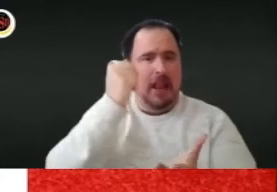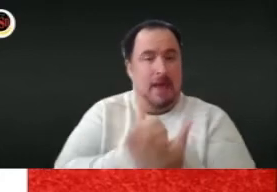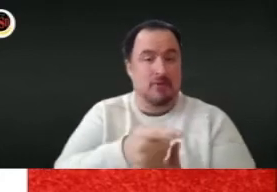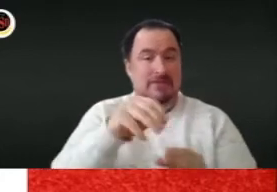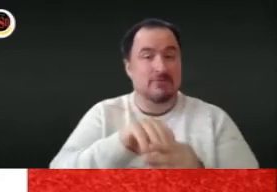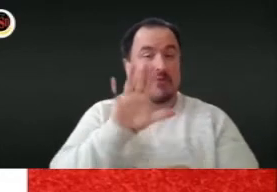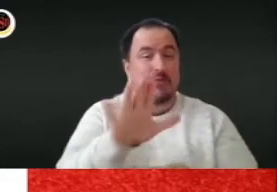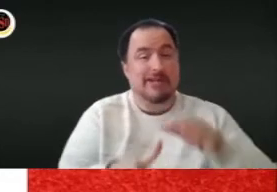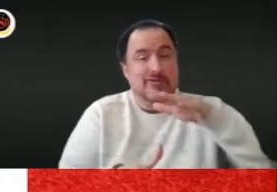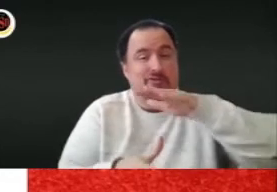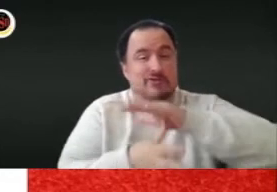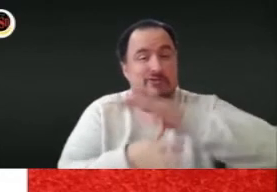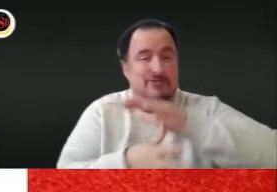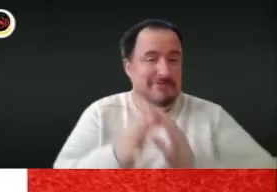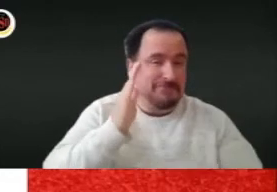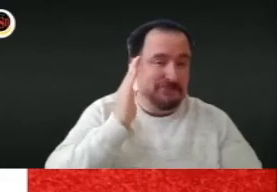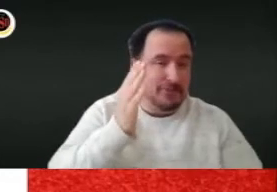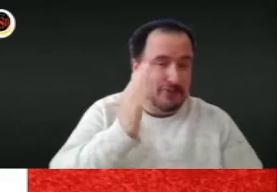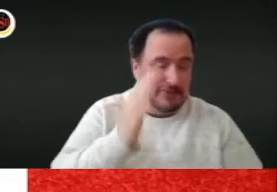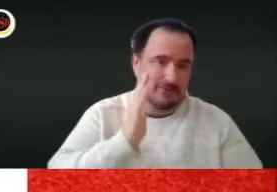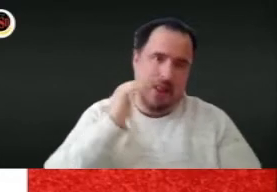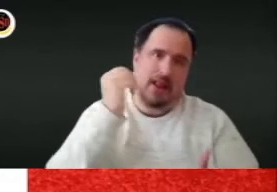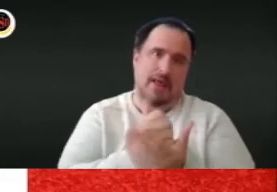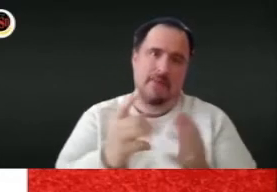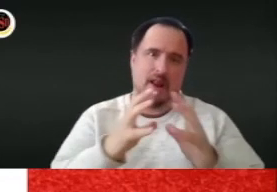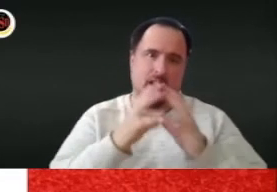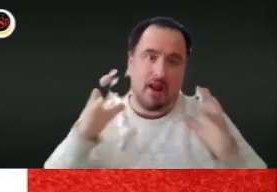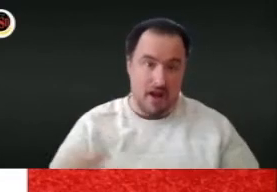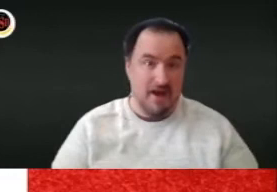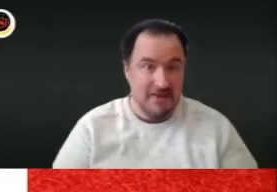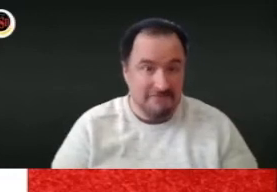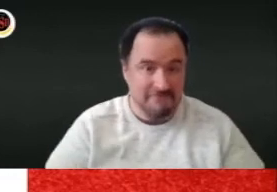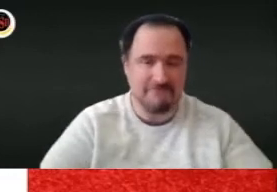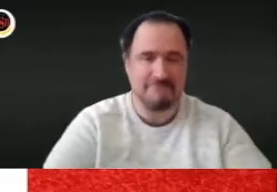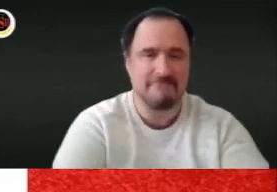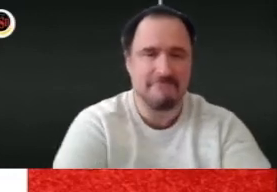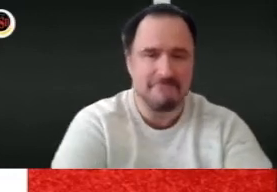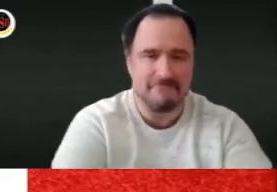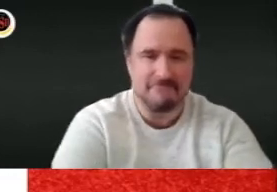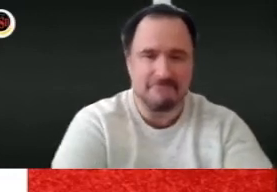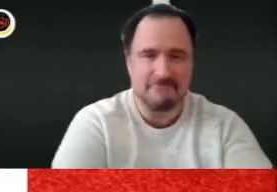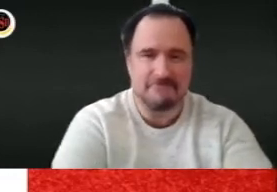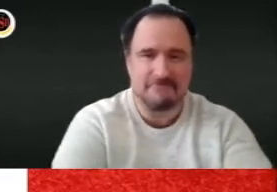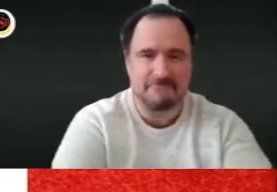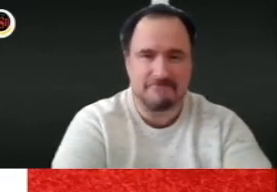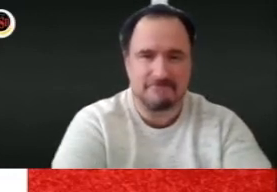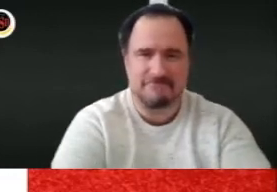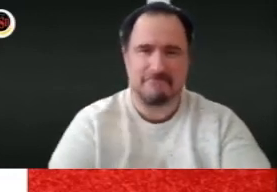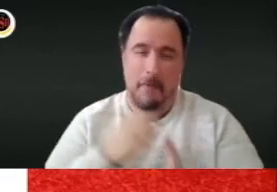want this to help you explain how you helped. And as a senior, this will help you a